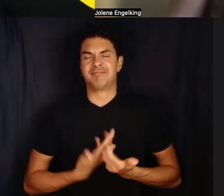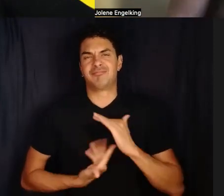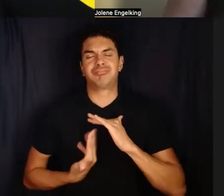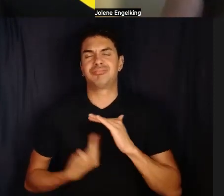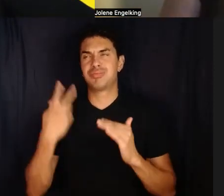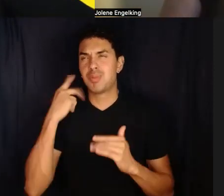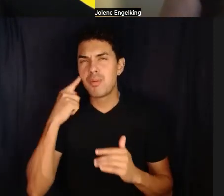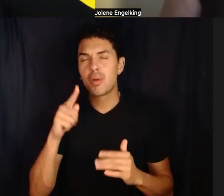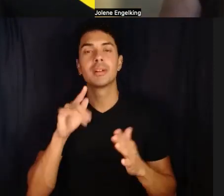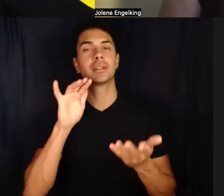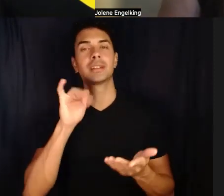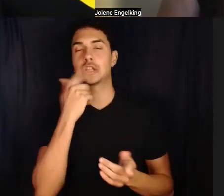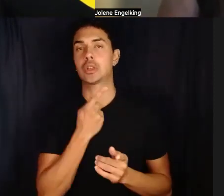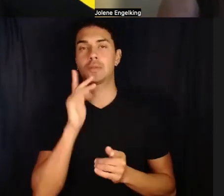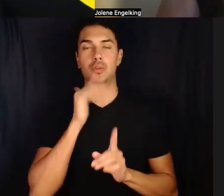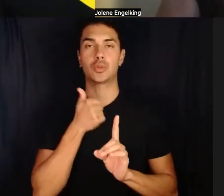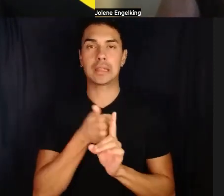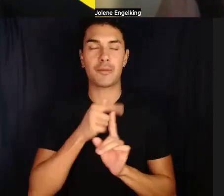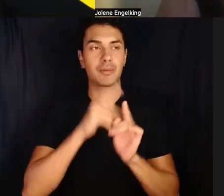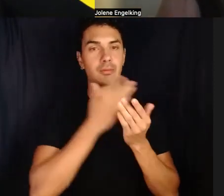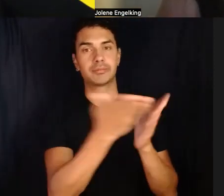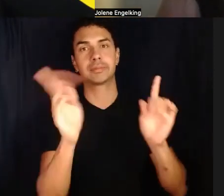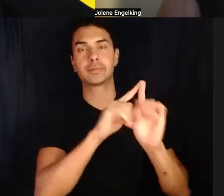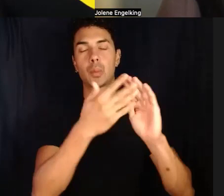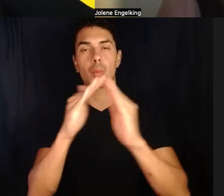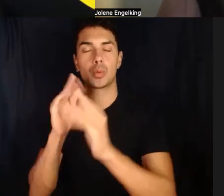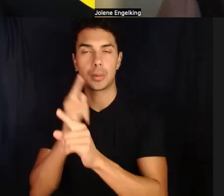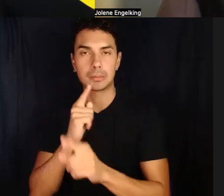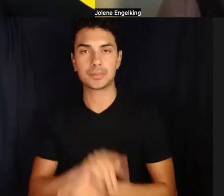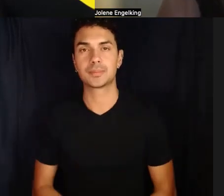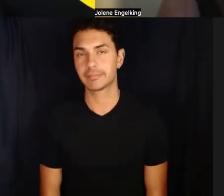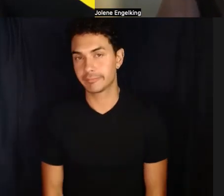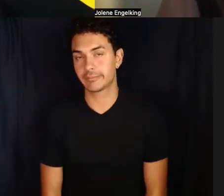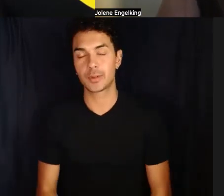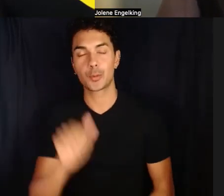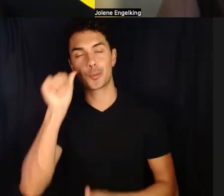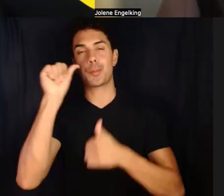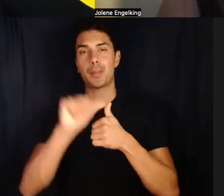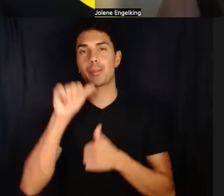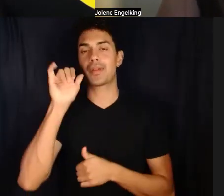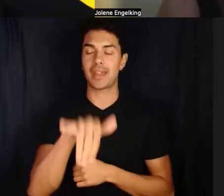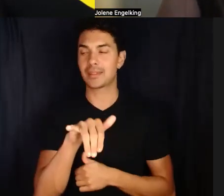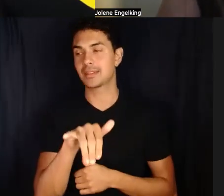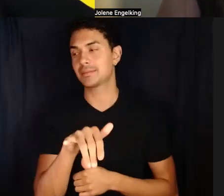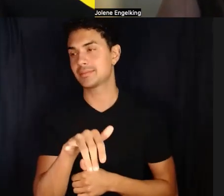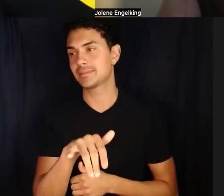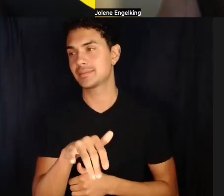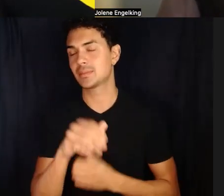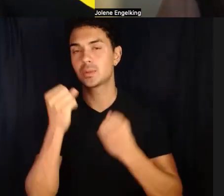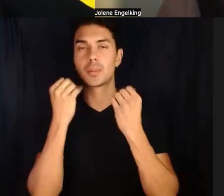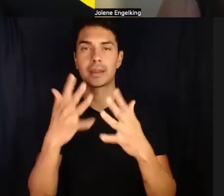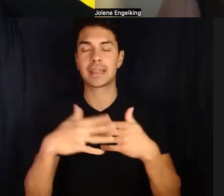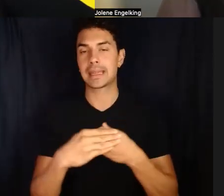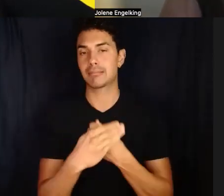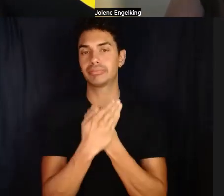like communities. And also always with that same point, remembering that there's so much